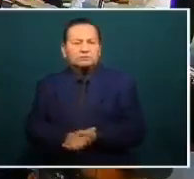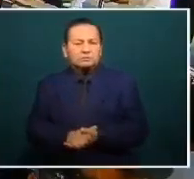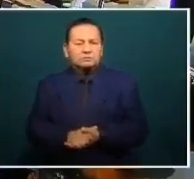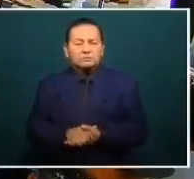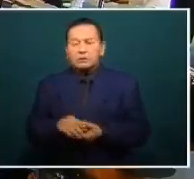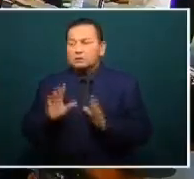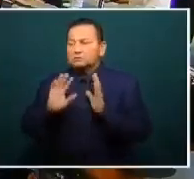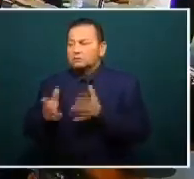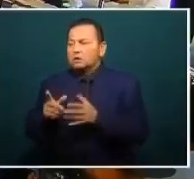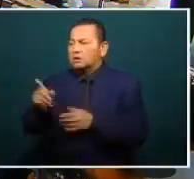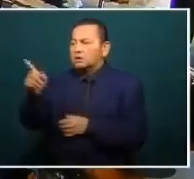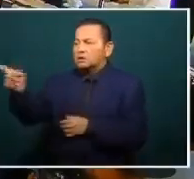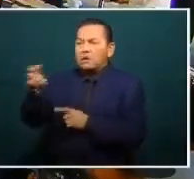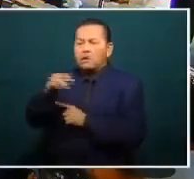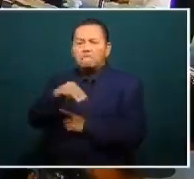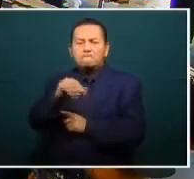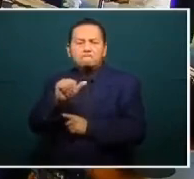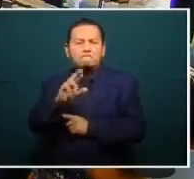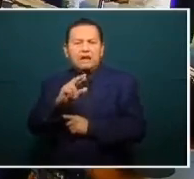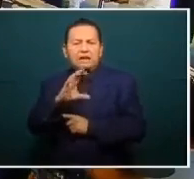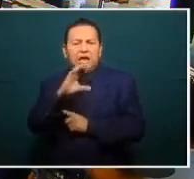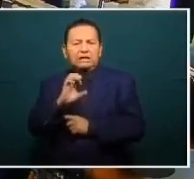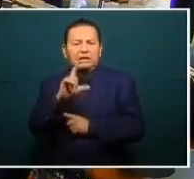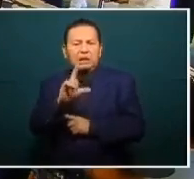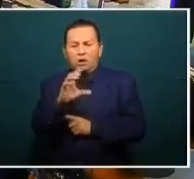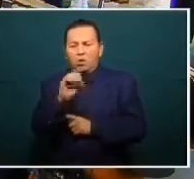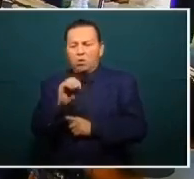in attending to this matter.